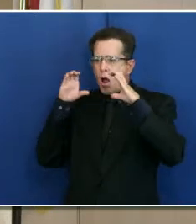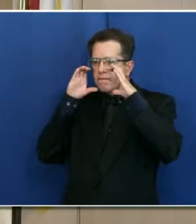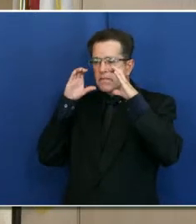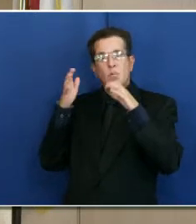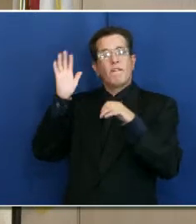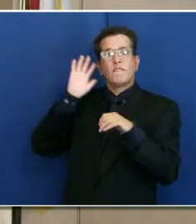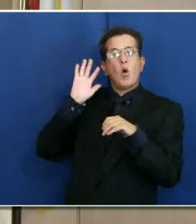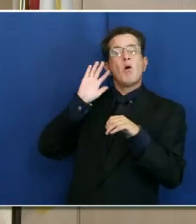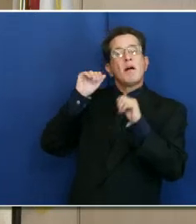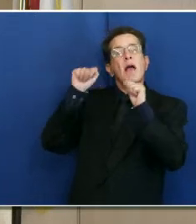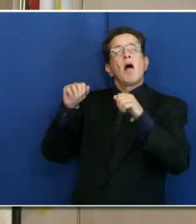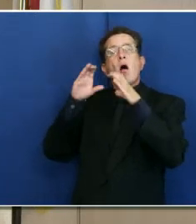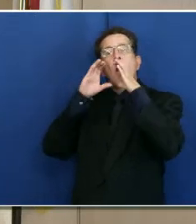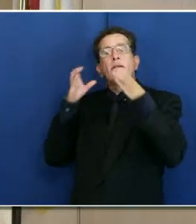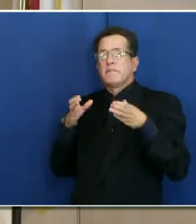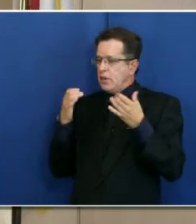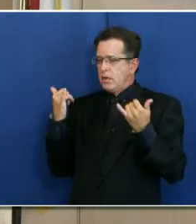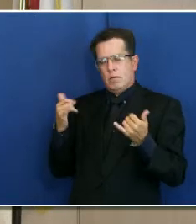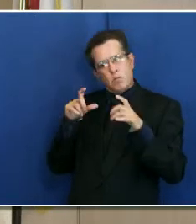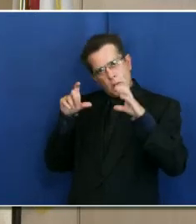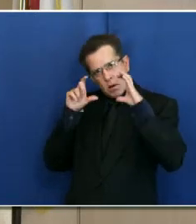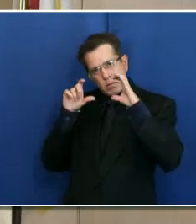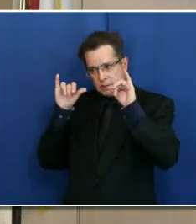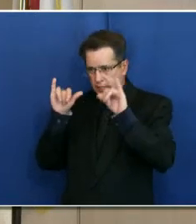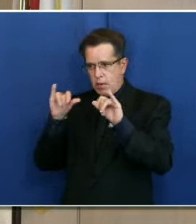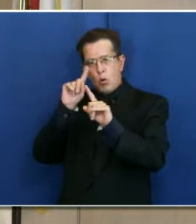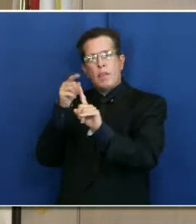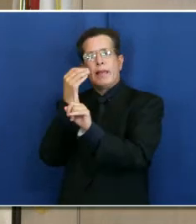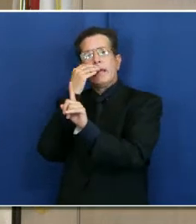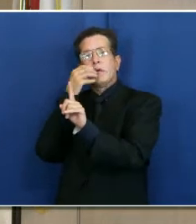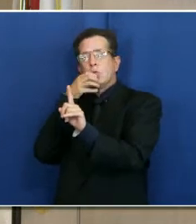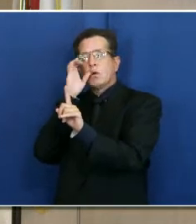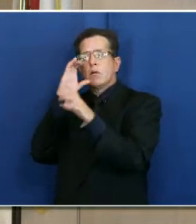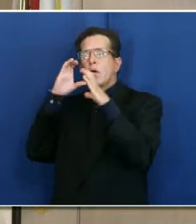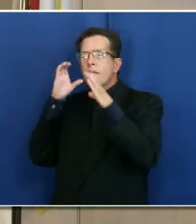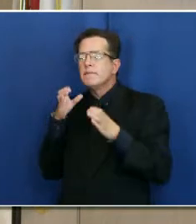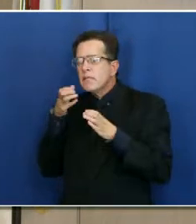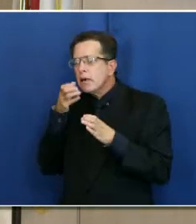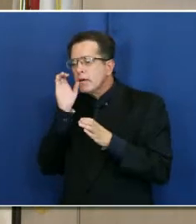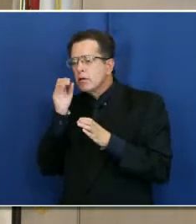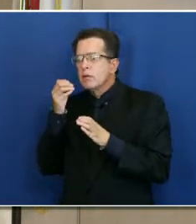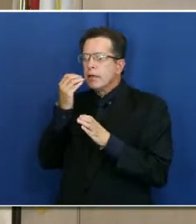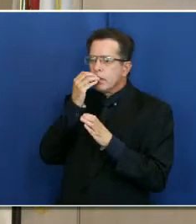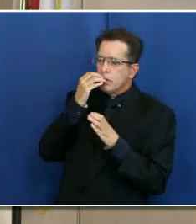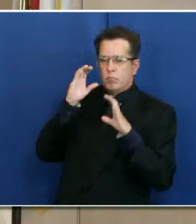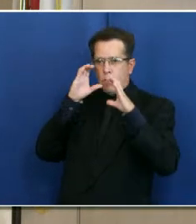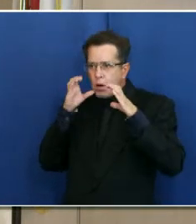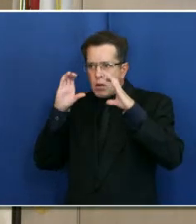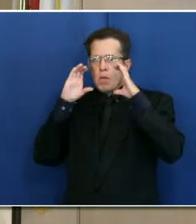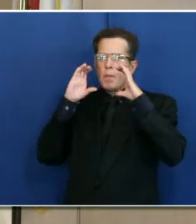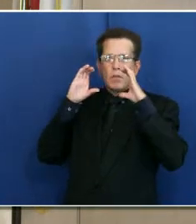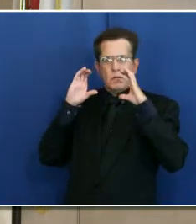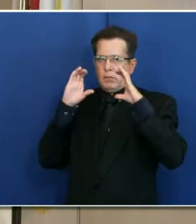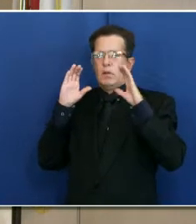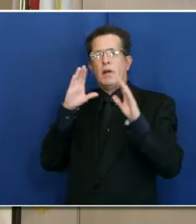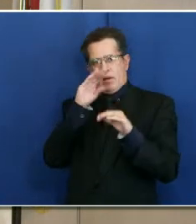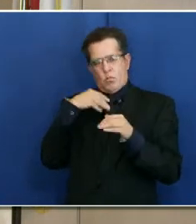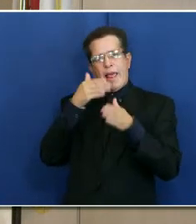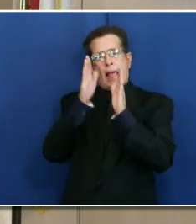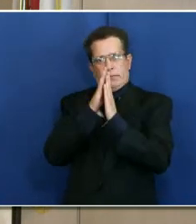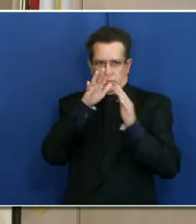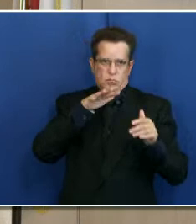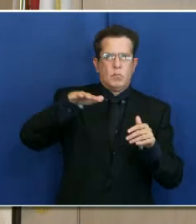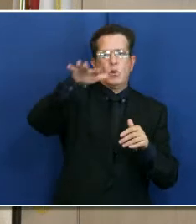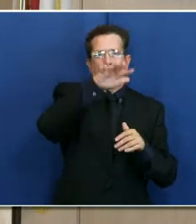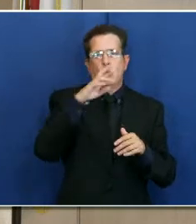sitting, they could not wear their facial coverings. And also, we will be asking, again, with the restaurant